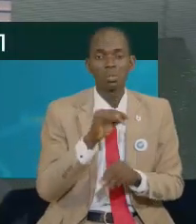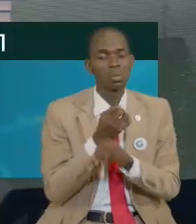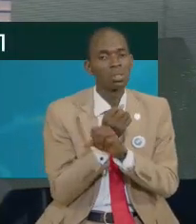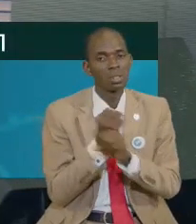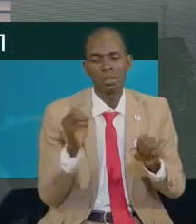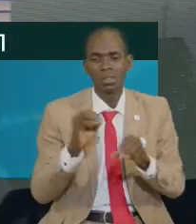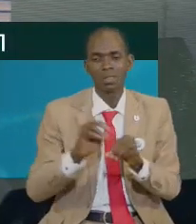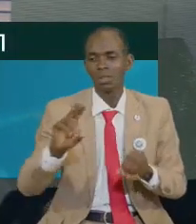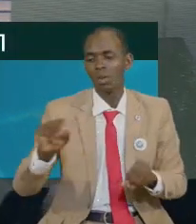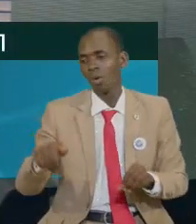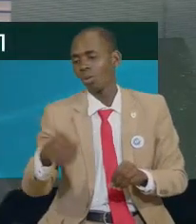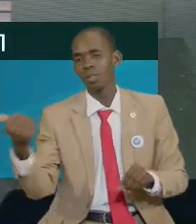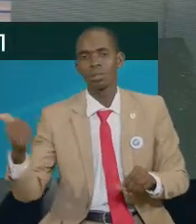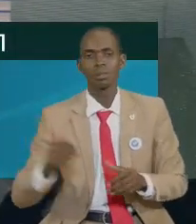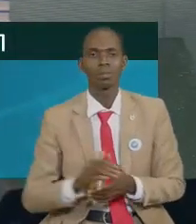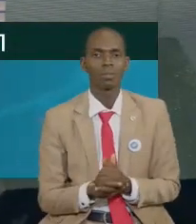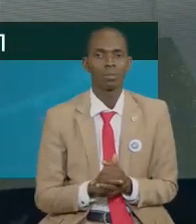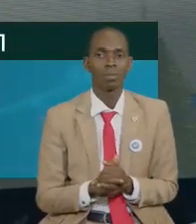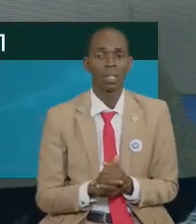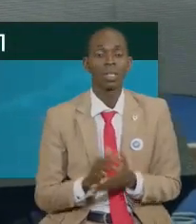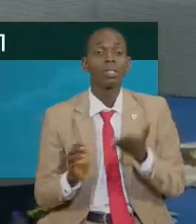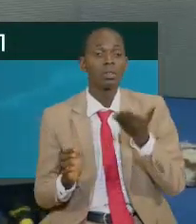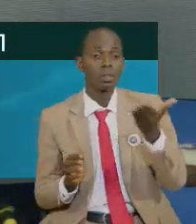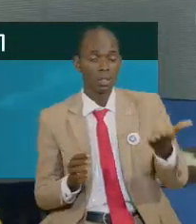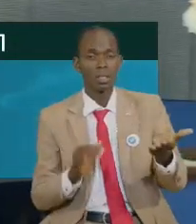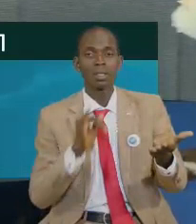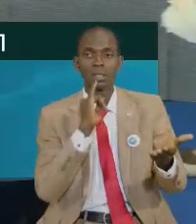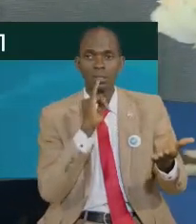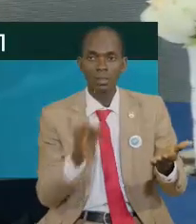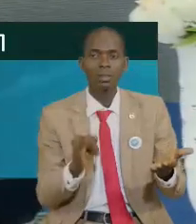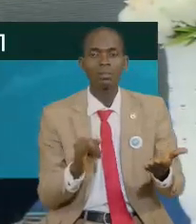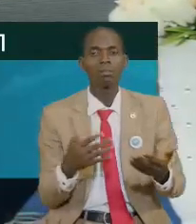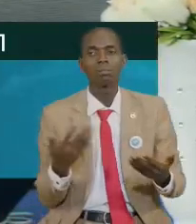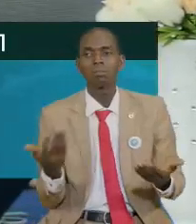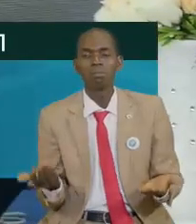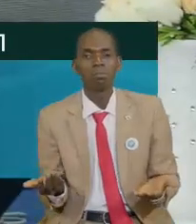other. There is, upliftment, there is